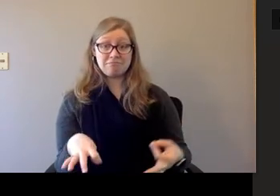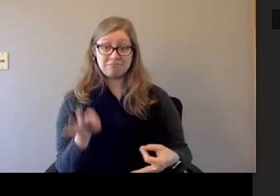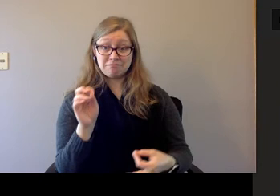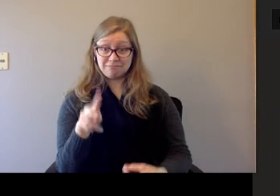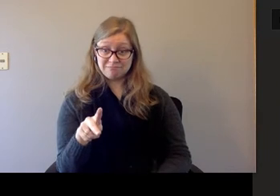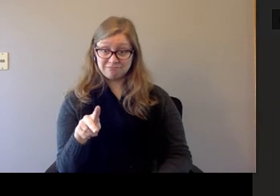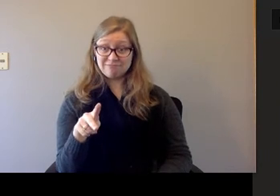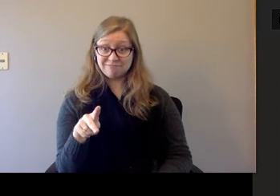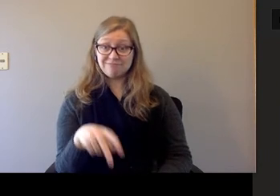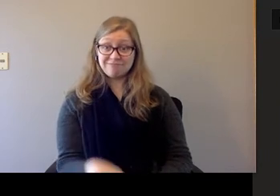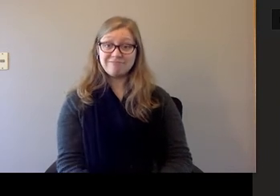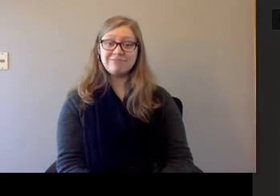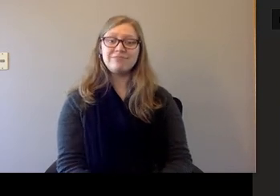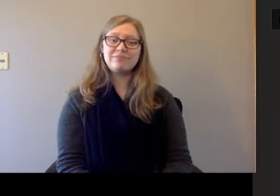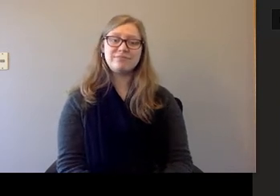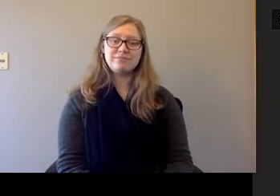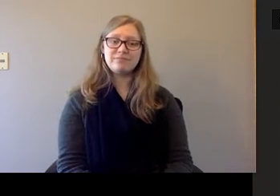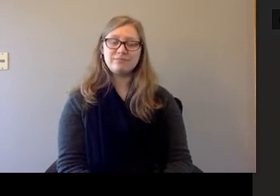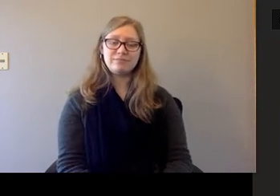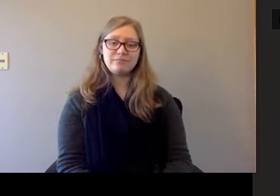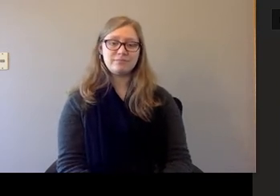And let's look at the